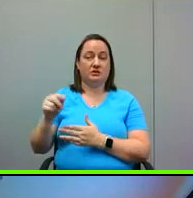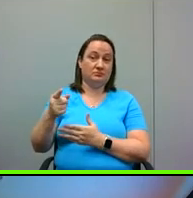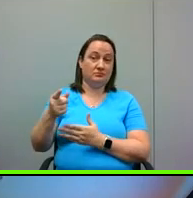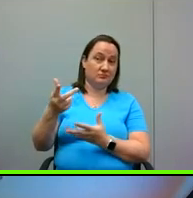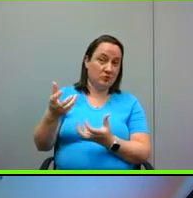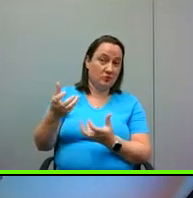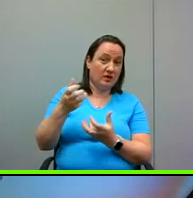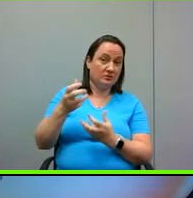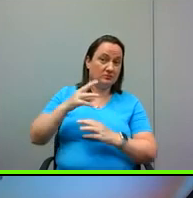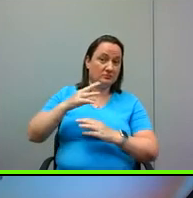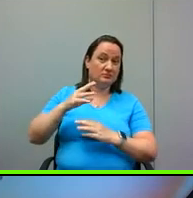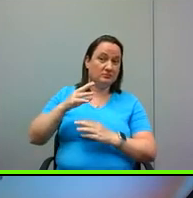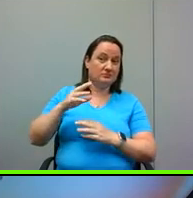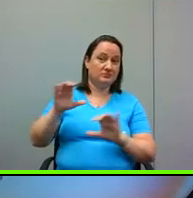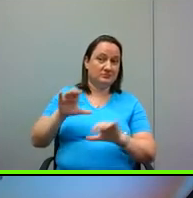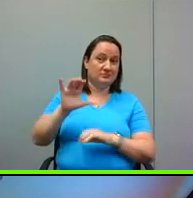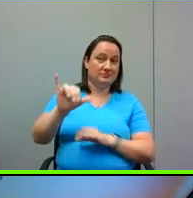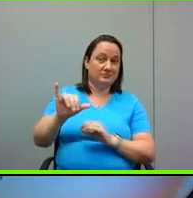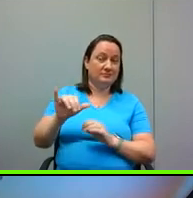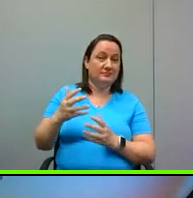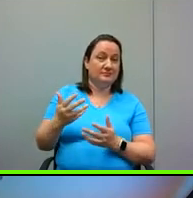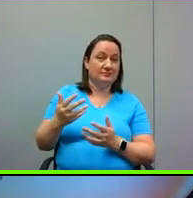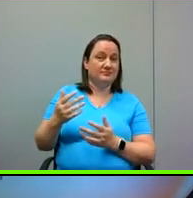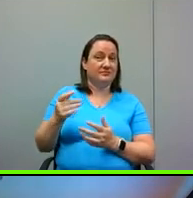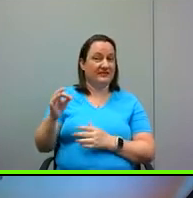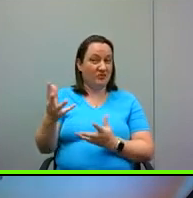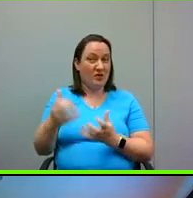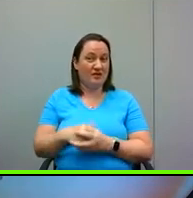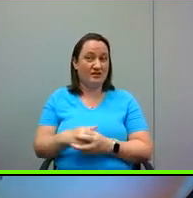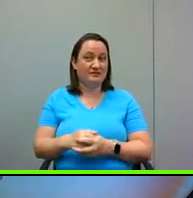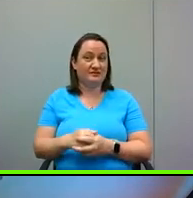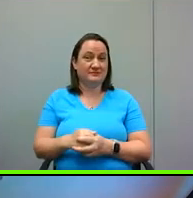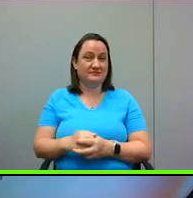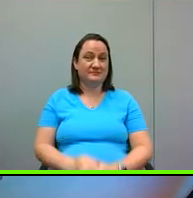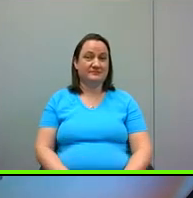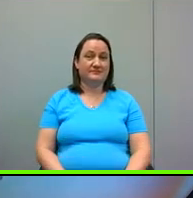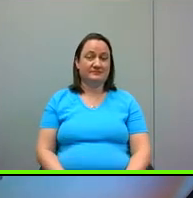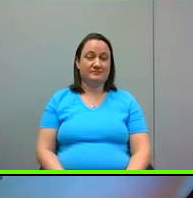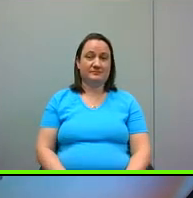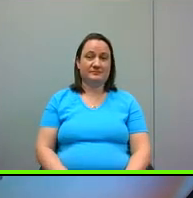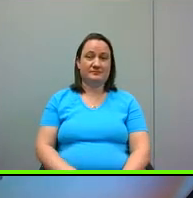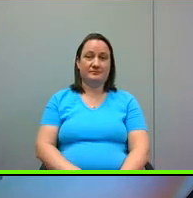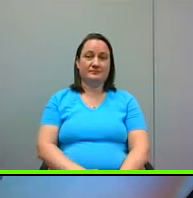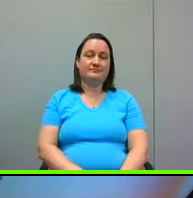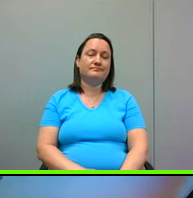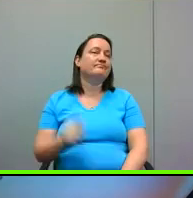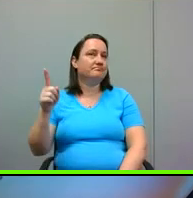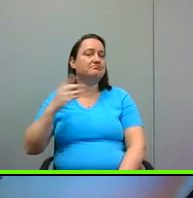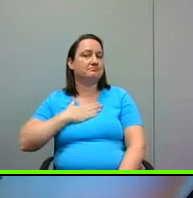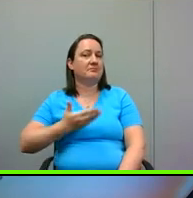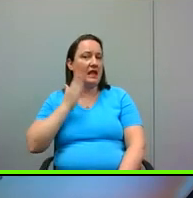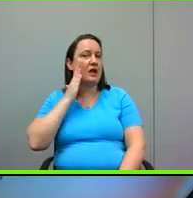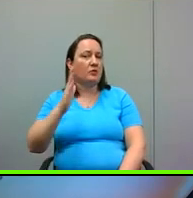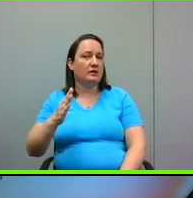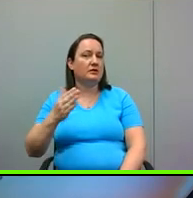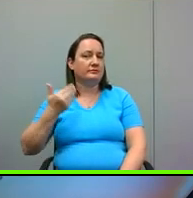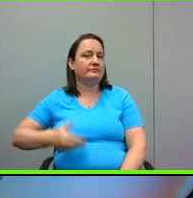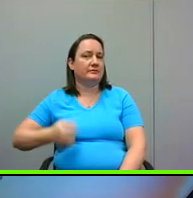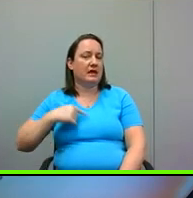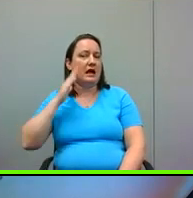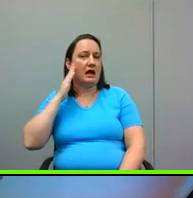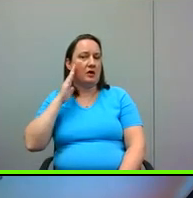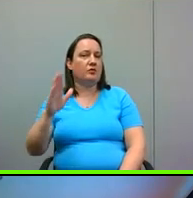can certainly take her if she wants to do that. Yes, I will. This is Joe LaFawn. I will